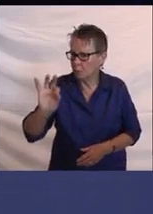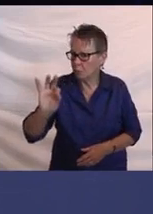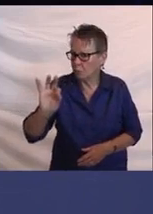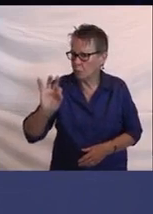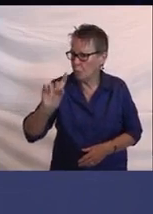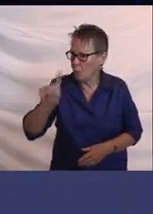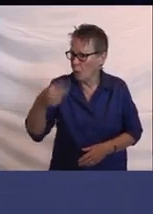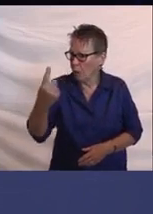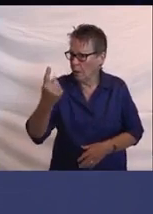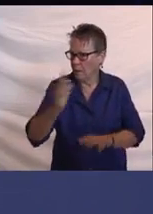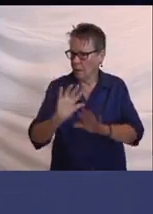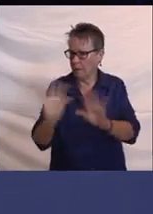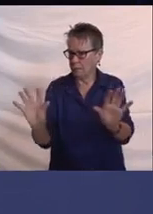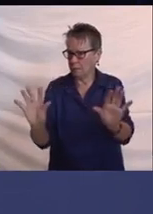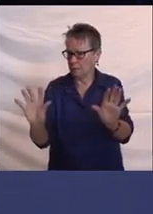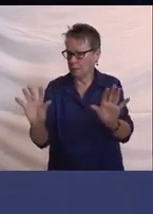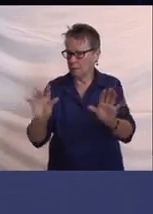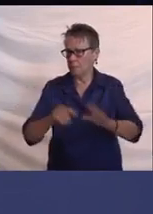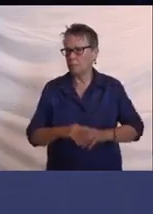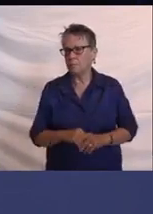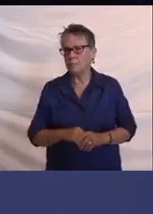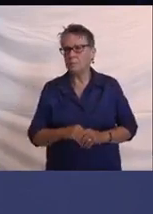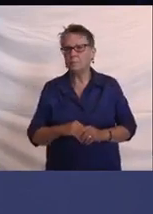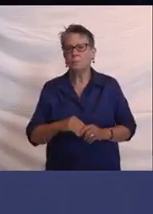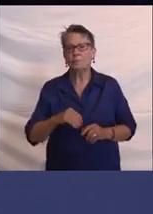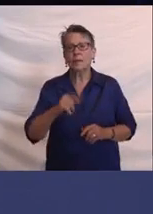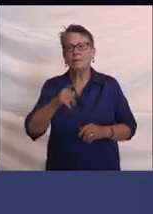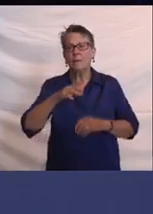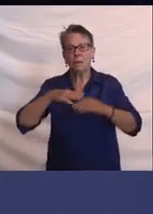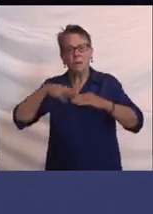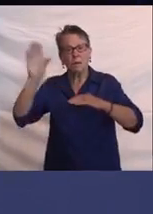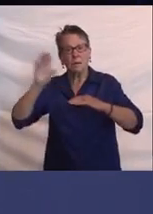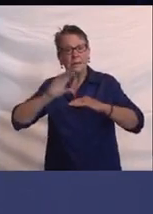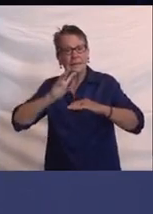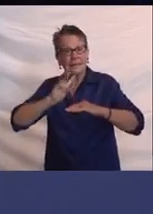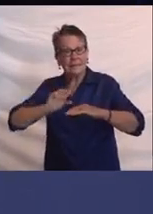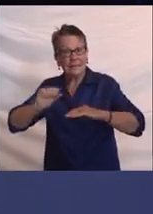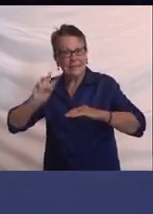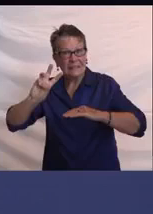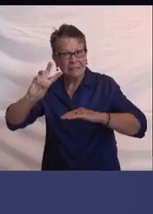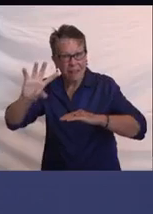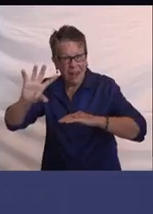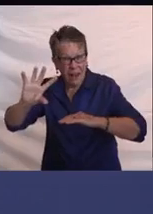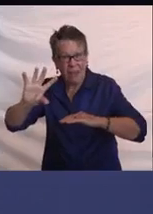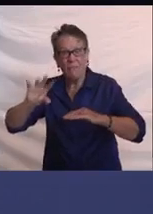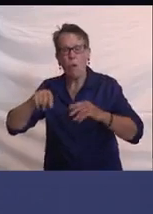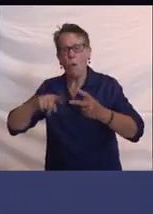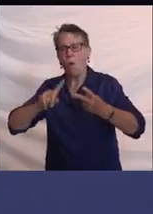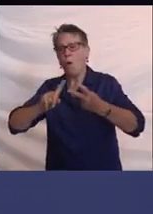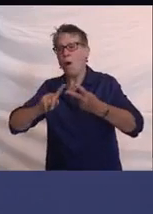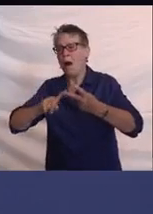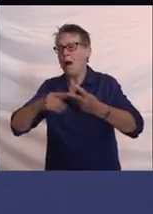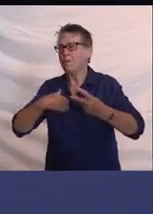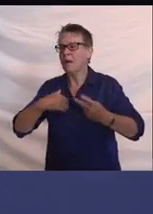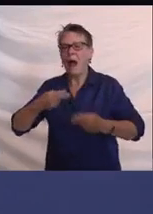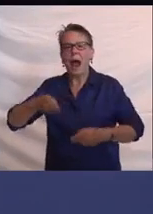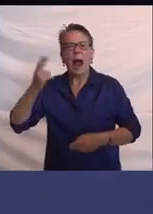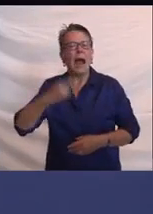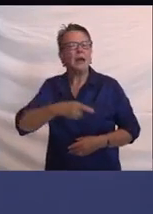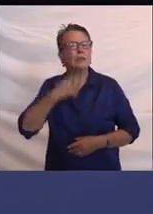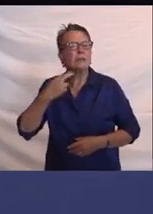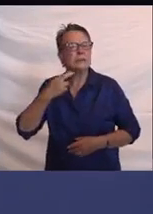older or at high risk for severe COVID-19. The CDC's Advisory Committee on